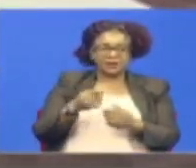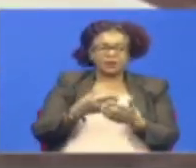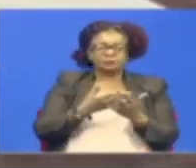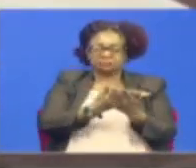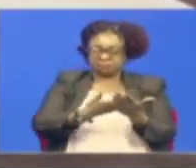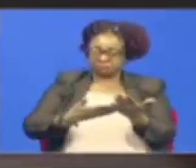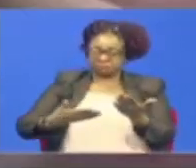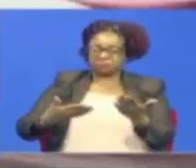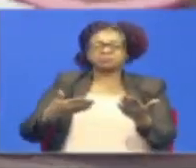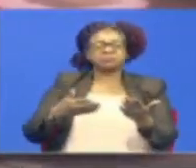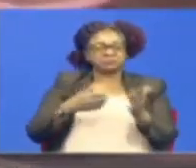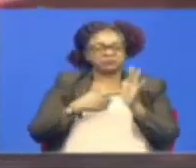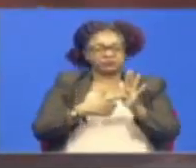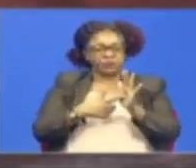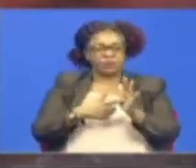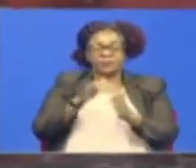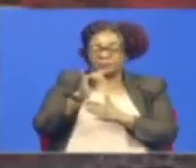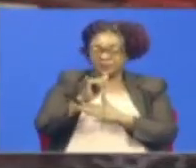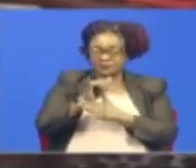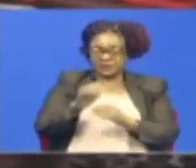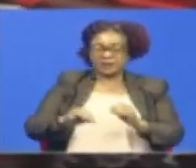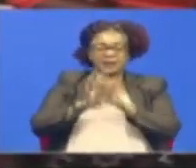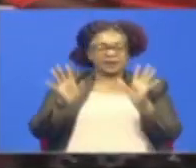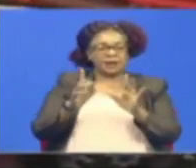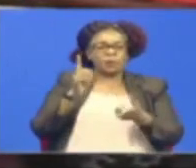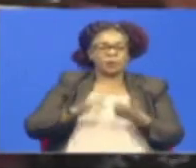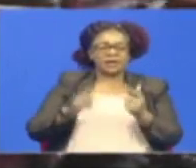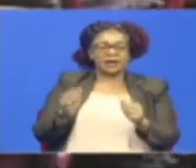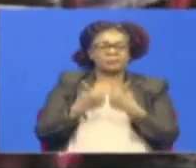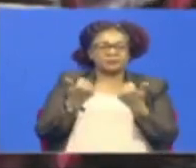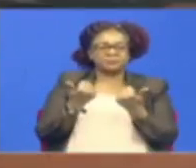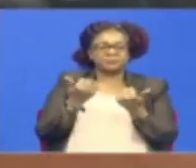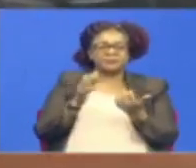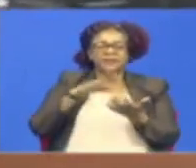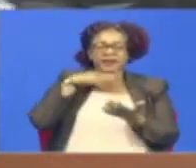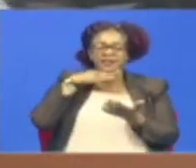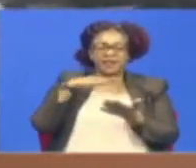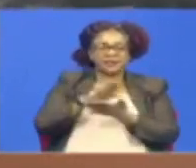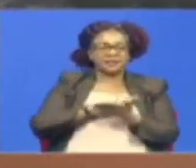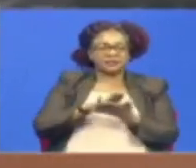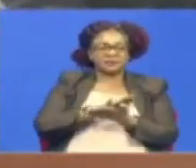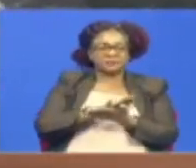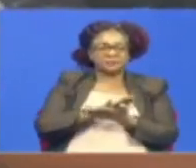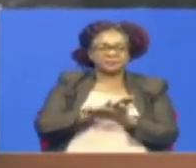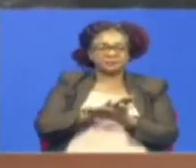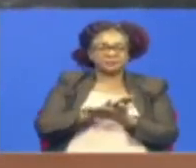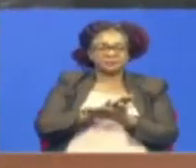might is a congruous manifestation of what has been christened the death industry. They arrange it in a